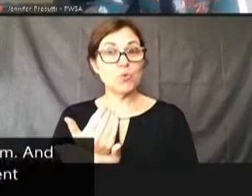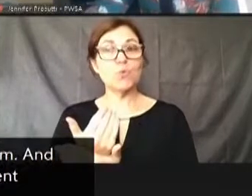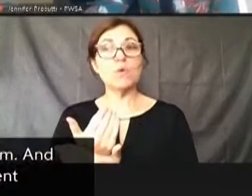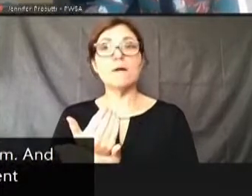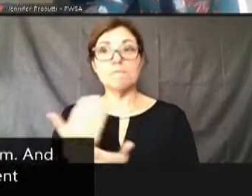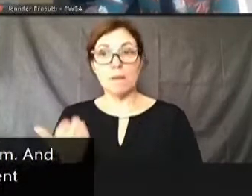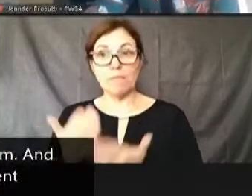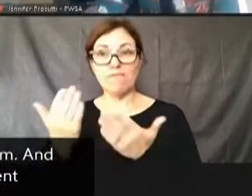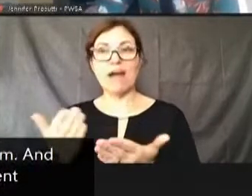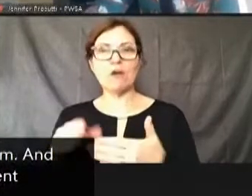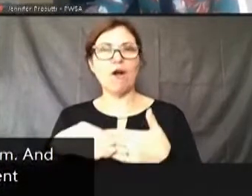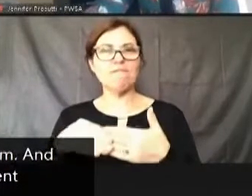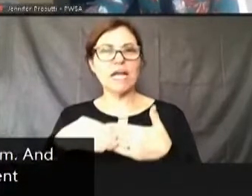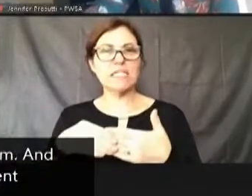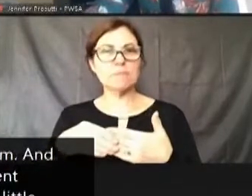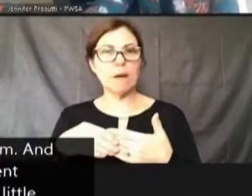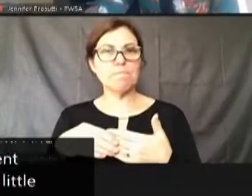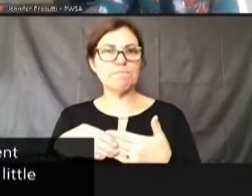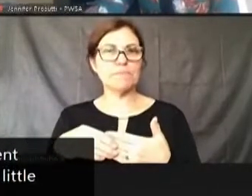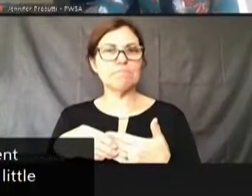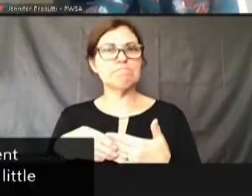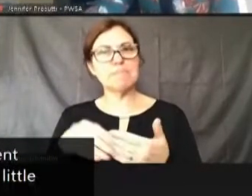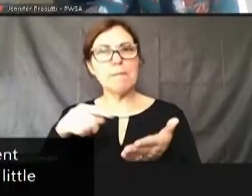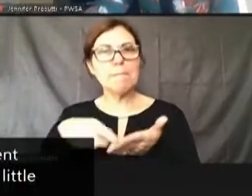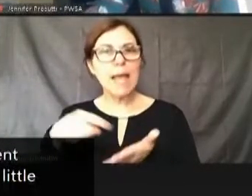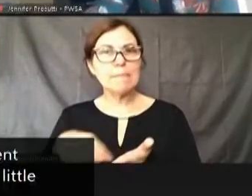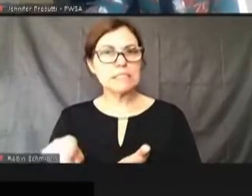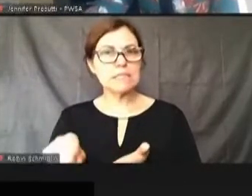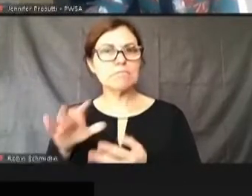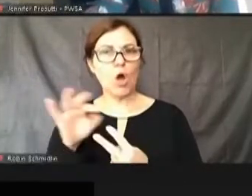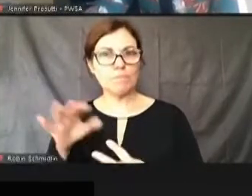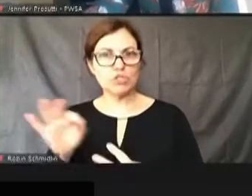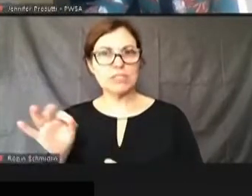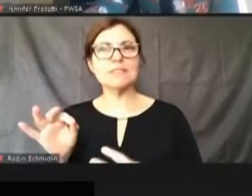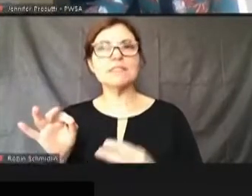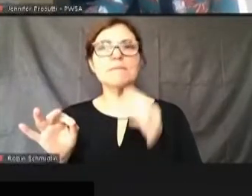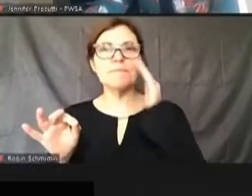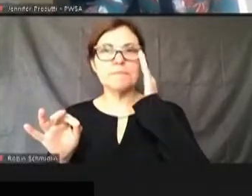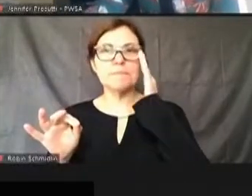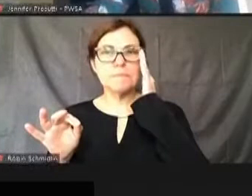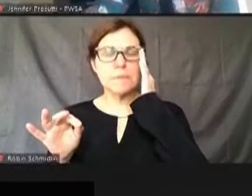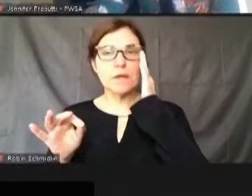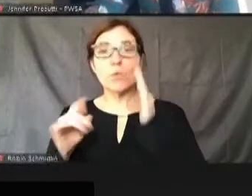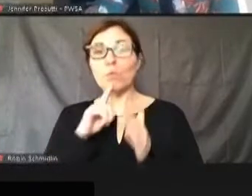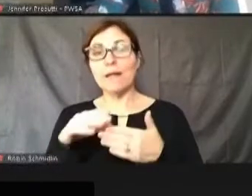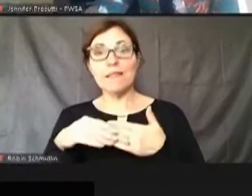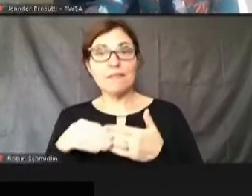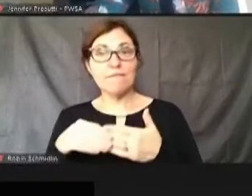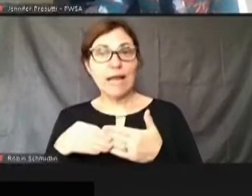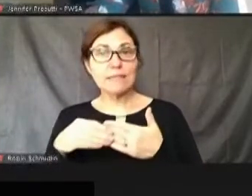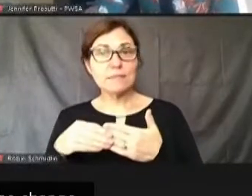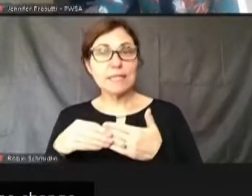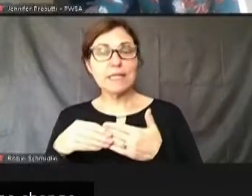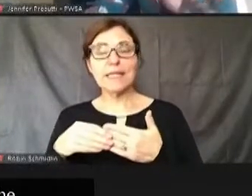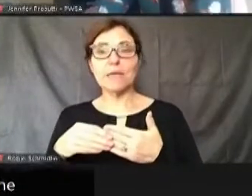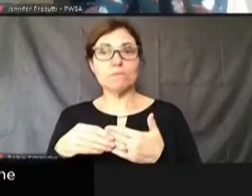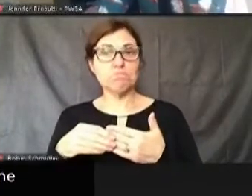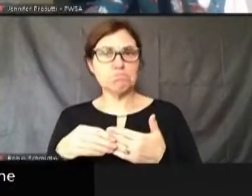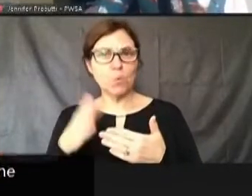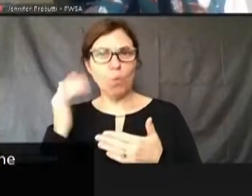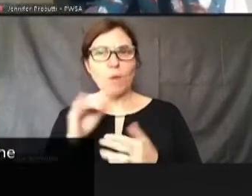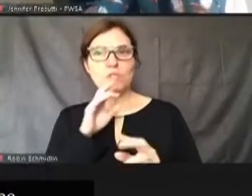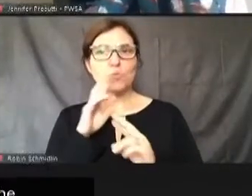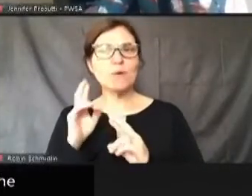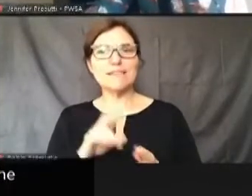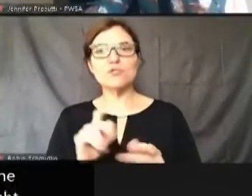into that in a little more detail. The flexibility was in part a reaction to the changing economic climate due